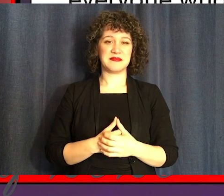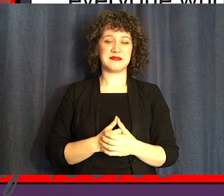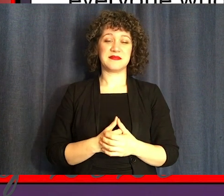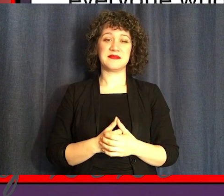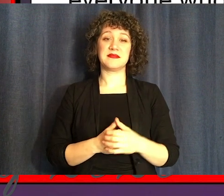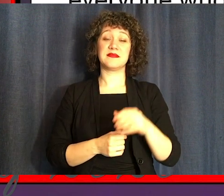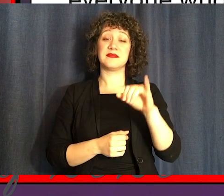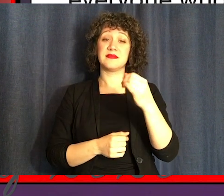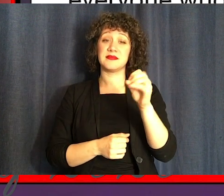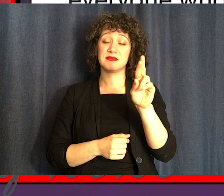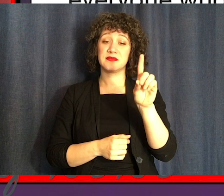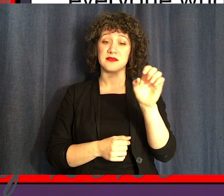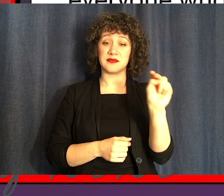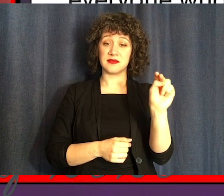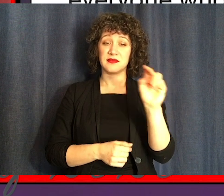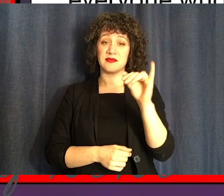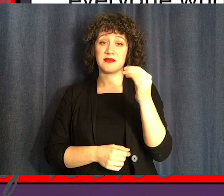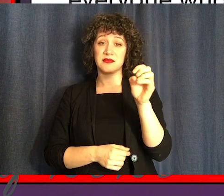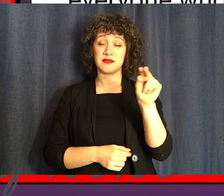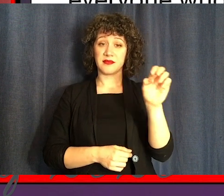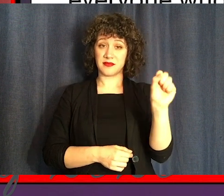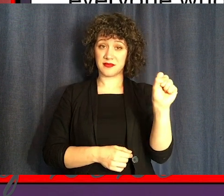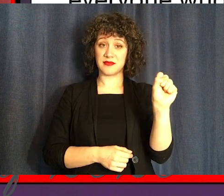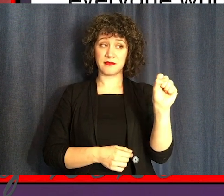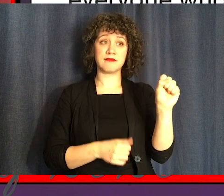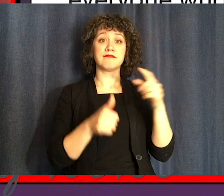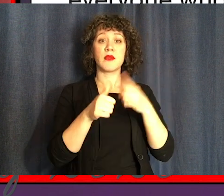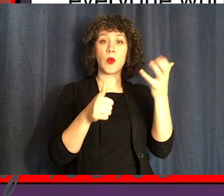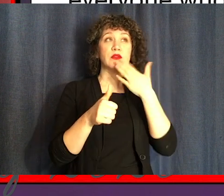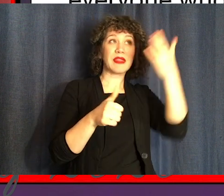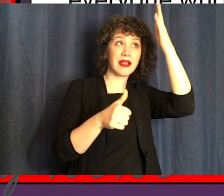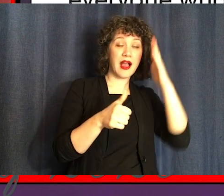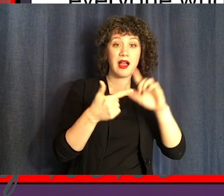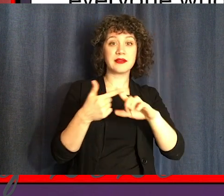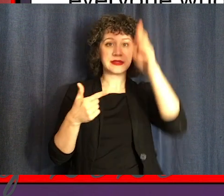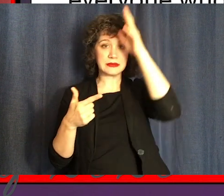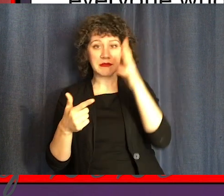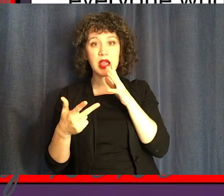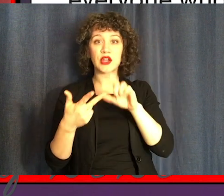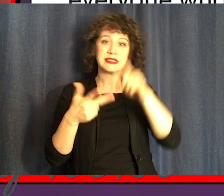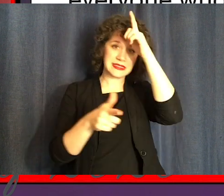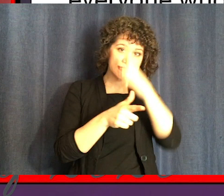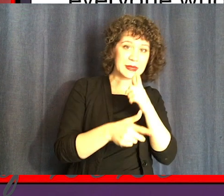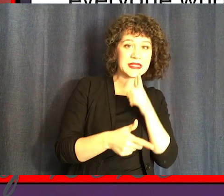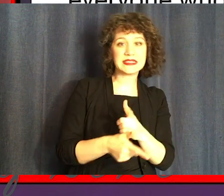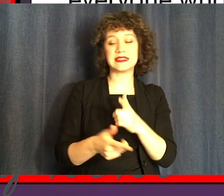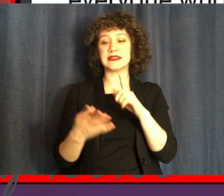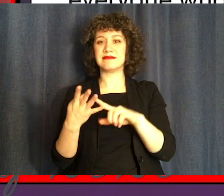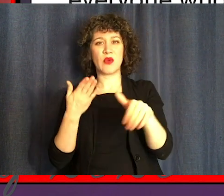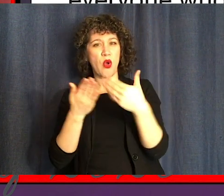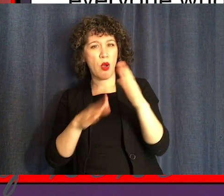Jordan Jones. Jordan would like to thank God, his parents and siblings, everyone in the music